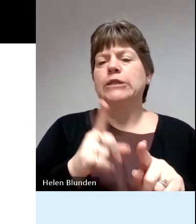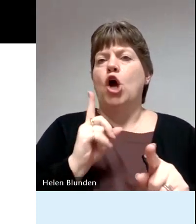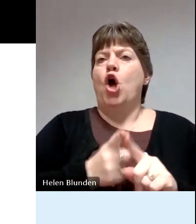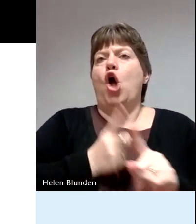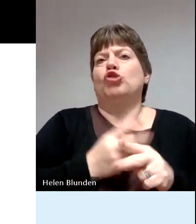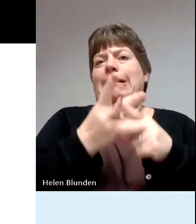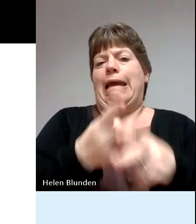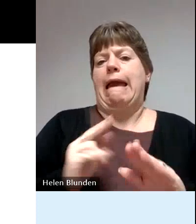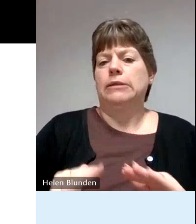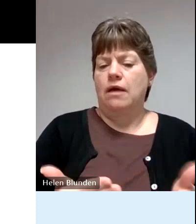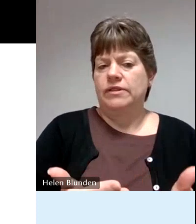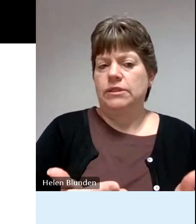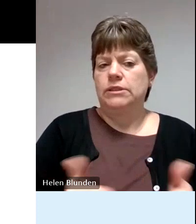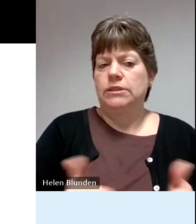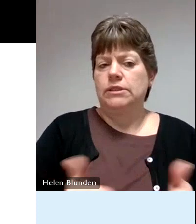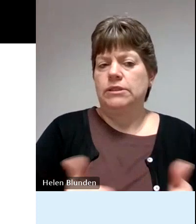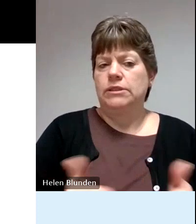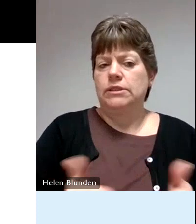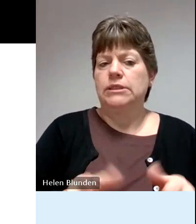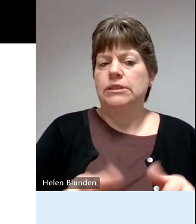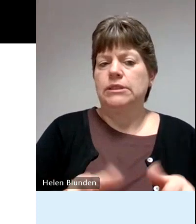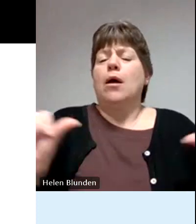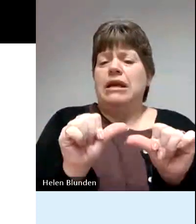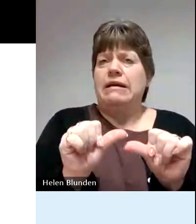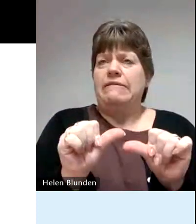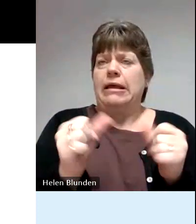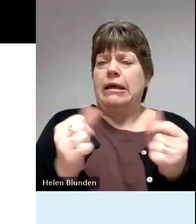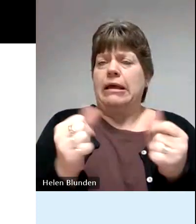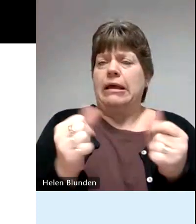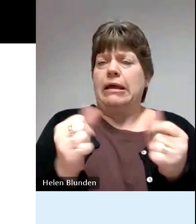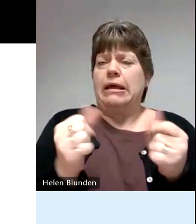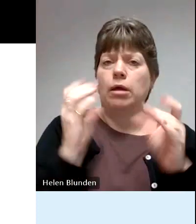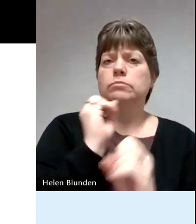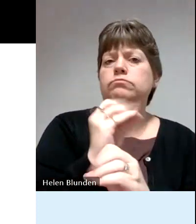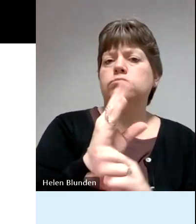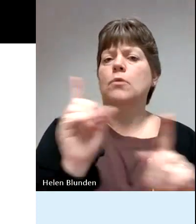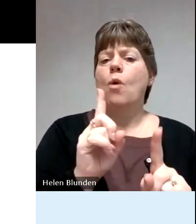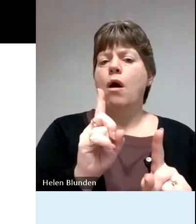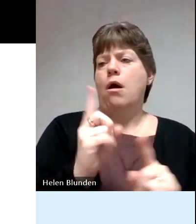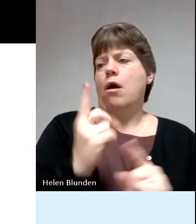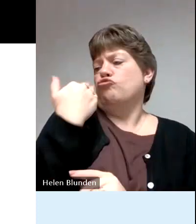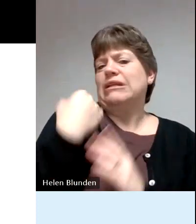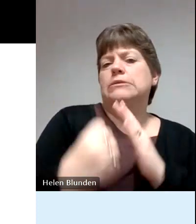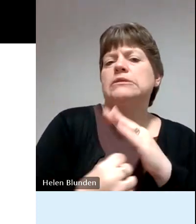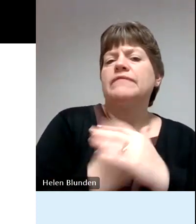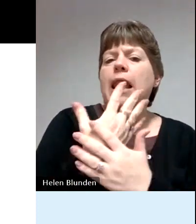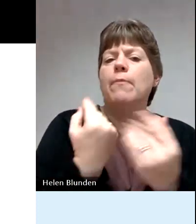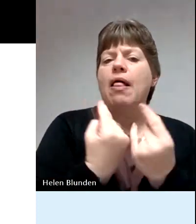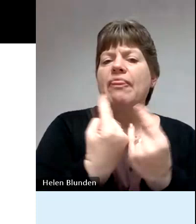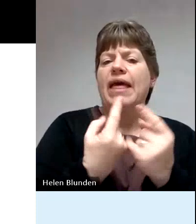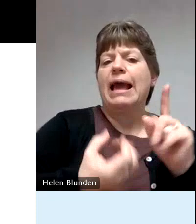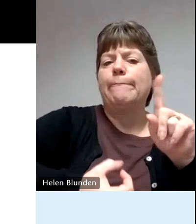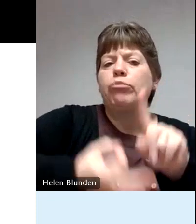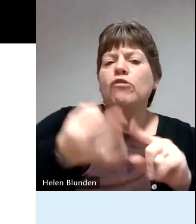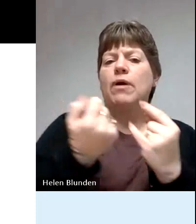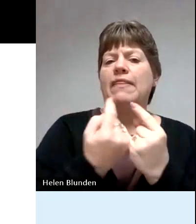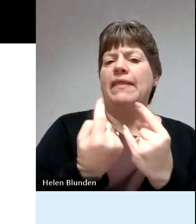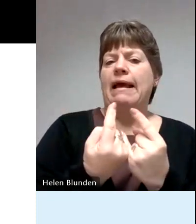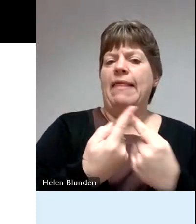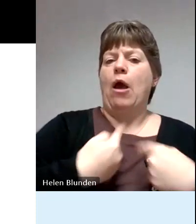available, and we're going to just briefly showcase some of the more recent developments and improvements that